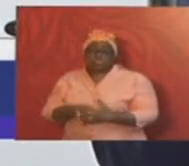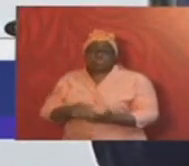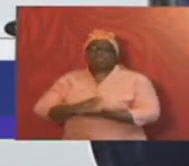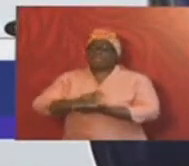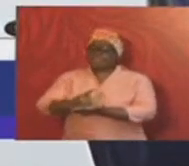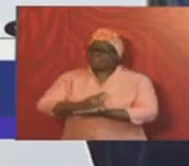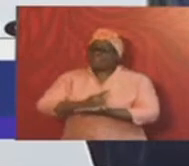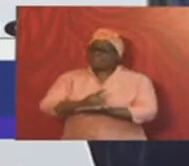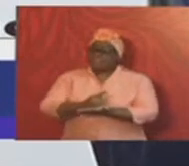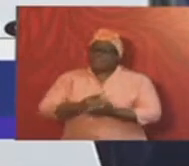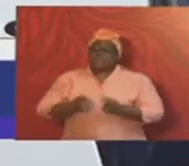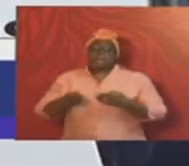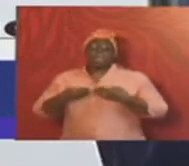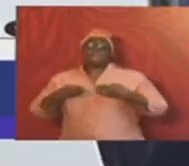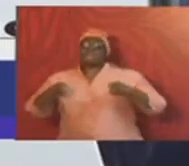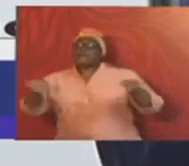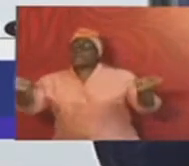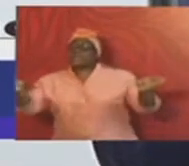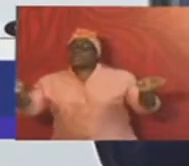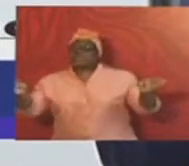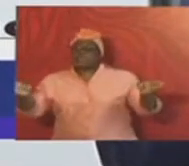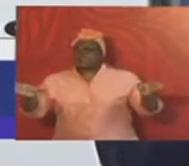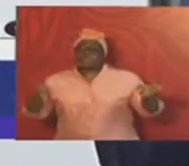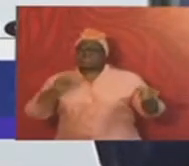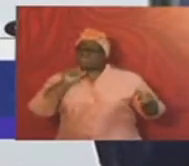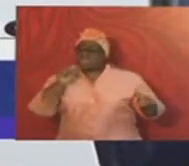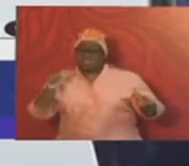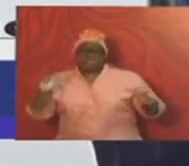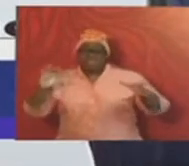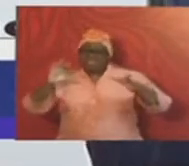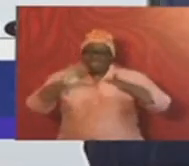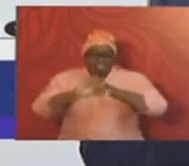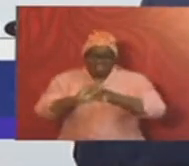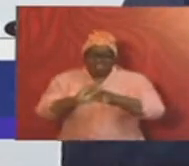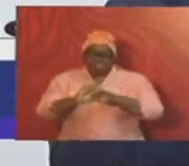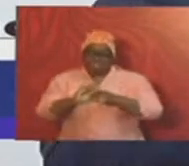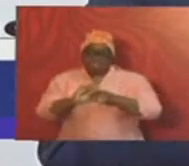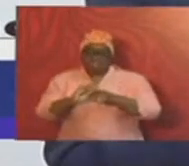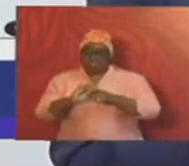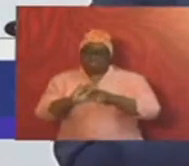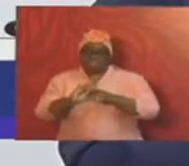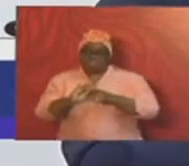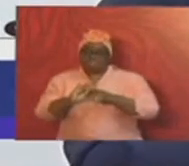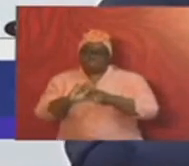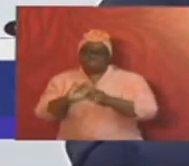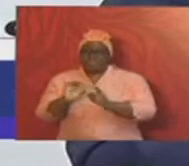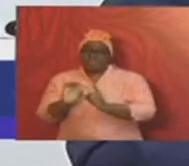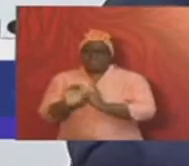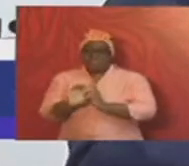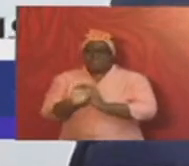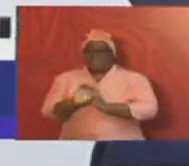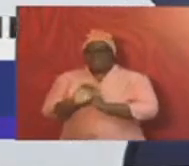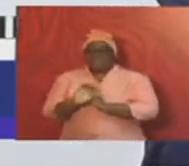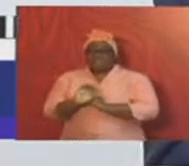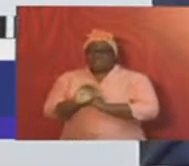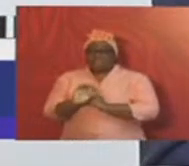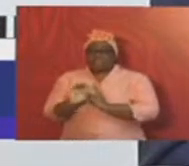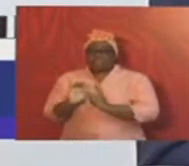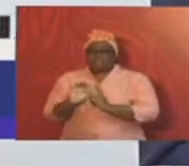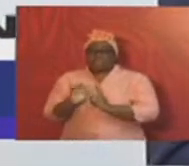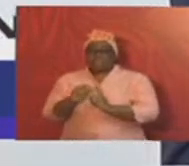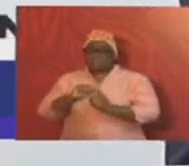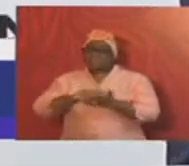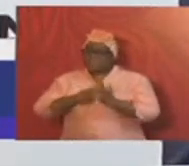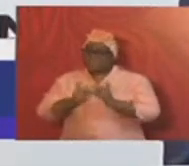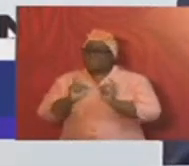a picture of the vaccine which is not real. These vaccines have been tested in animal